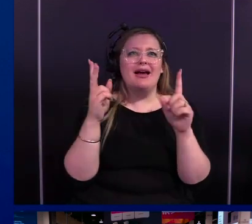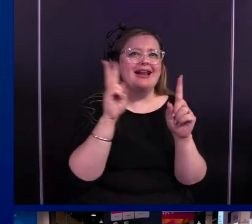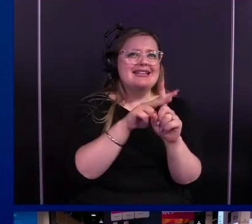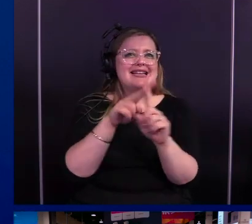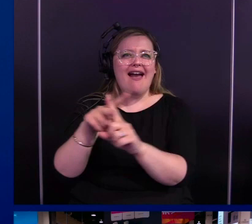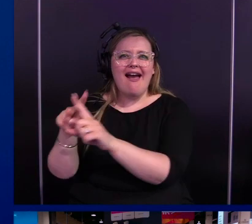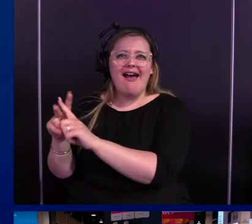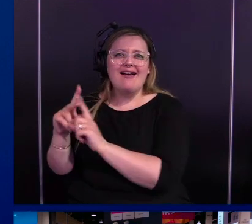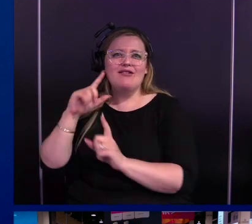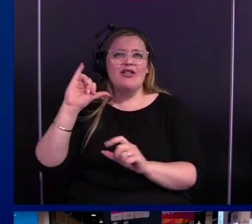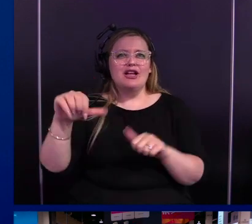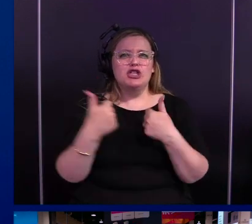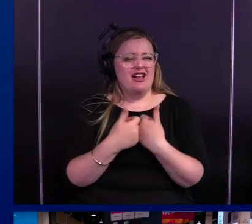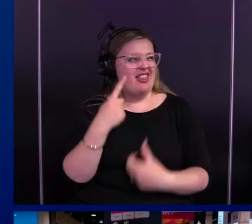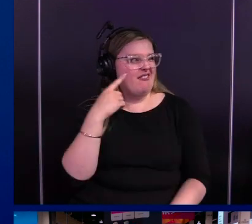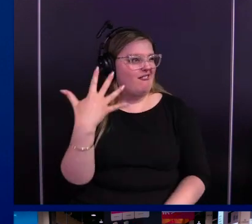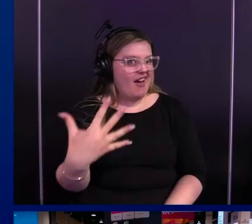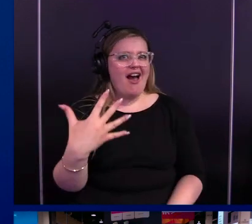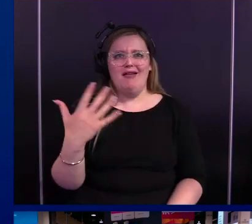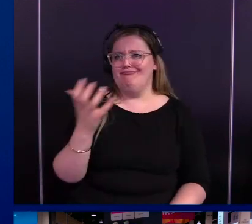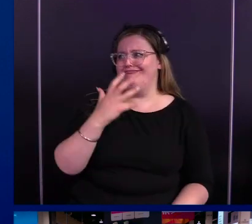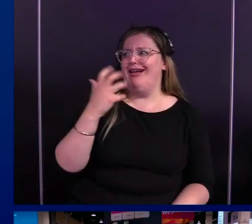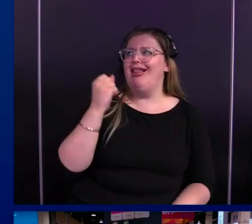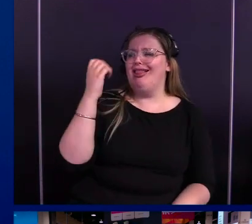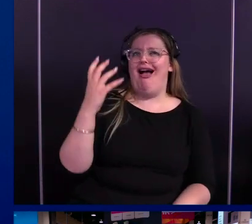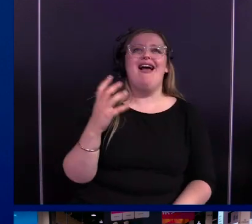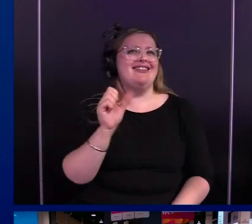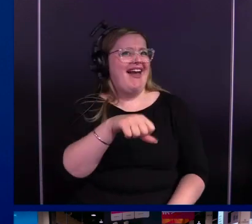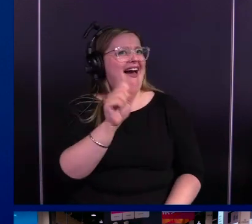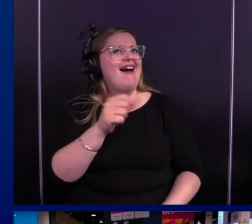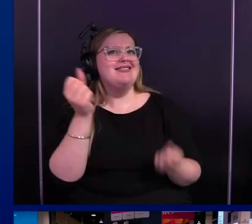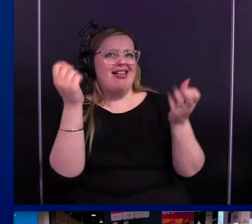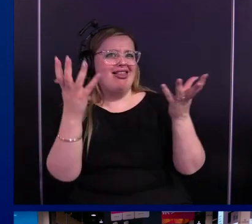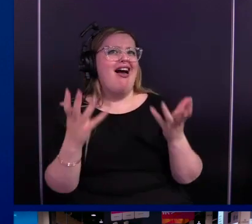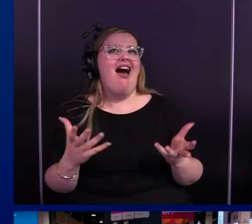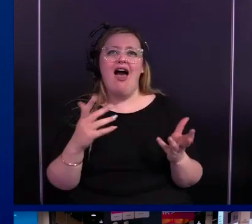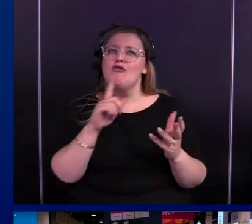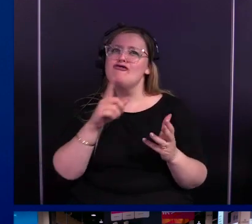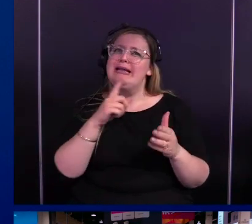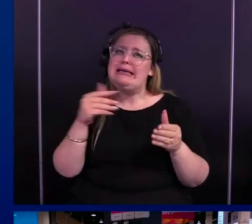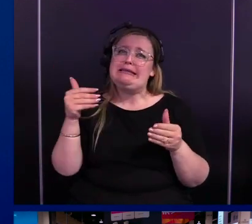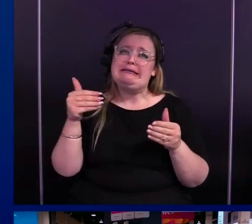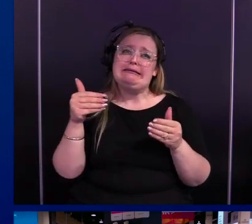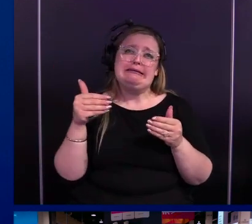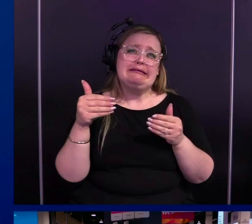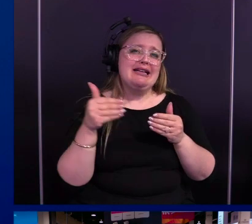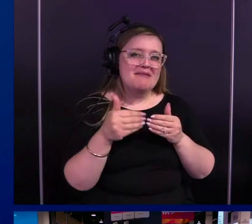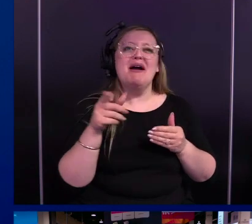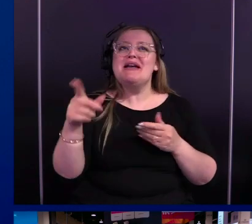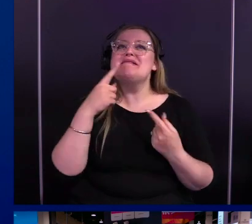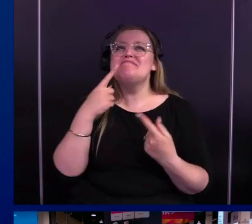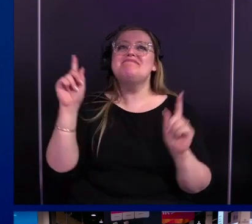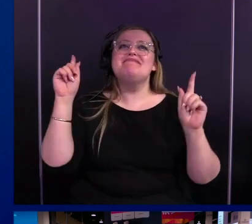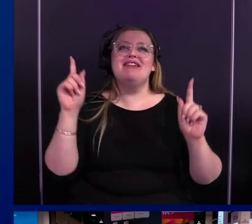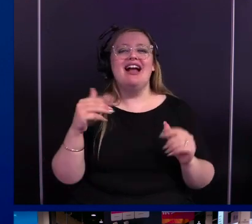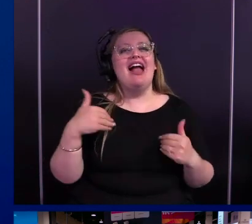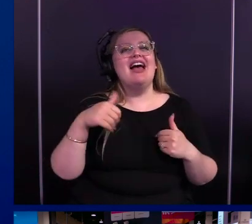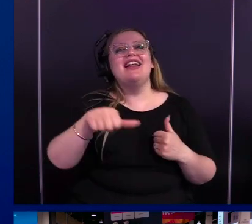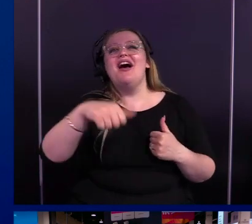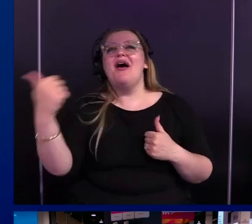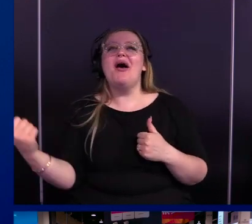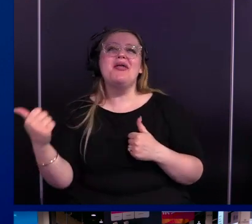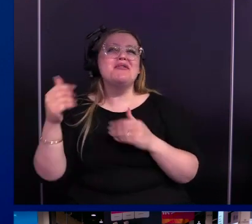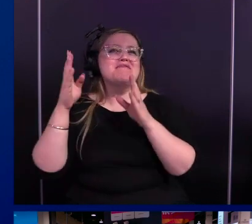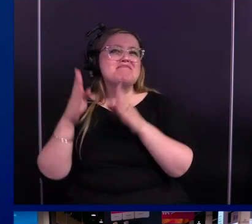five tasks, which is kind of a lot. Yeah, that is a lot of tasks. It was down to the wire. But he pulled through. We had Rom as a guest as well who had built the